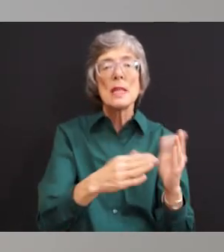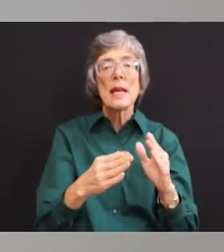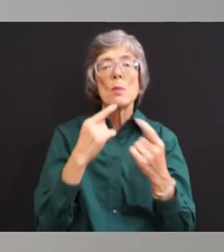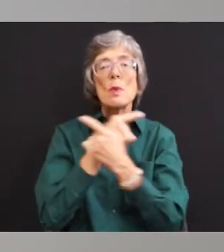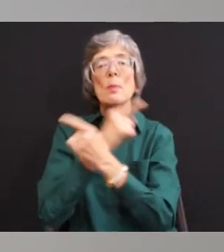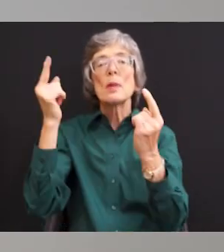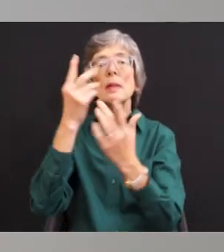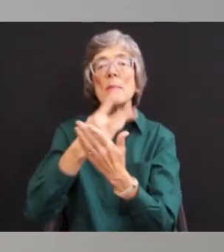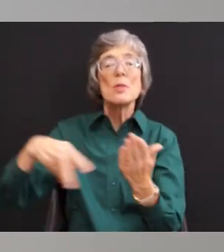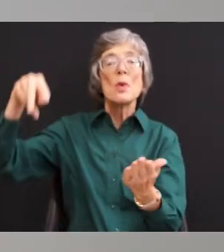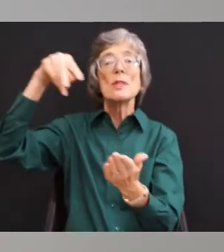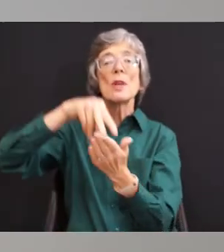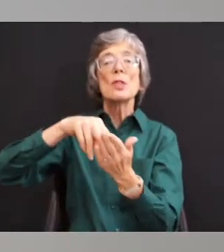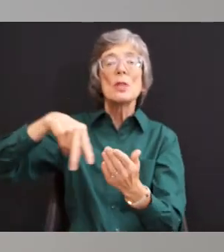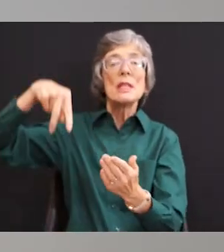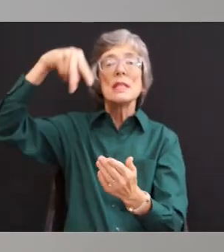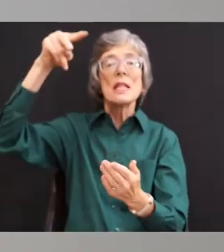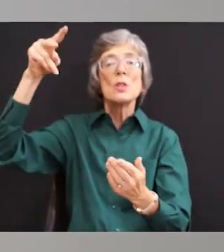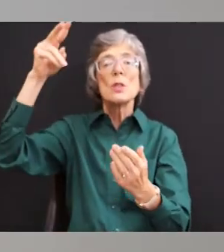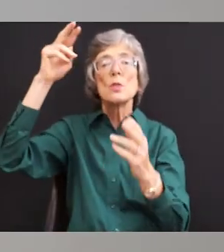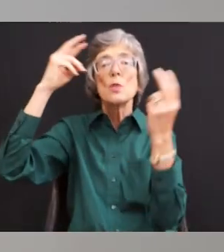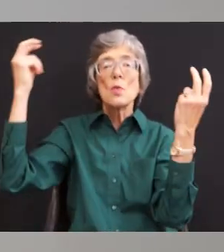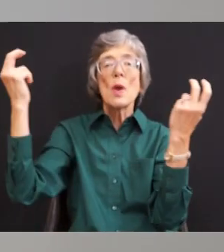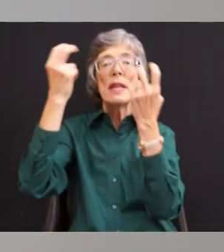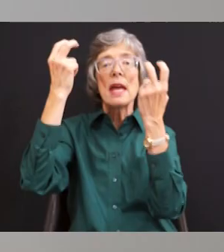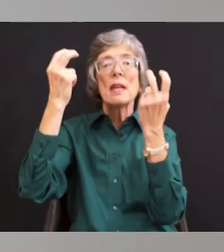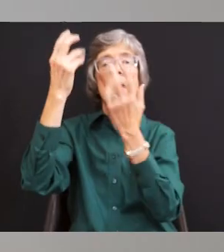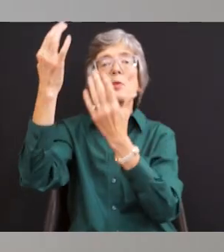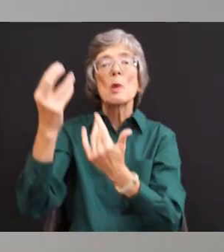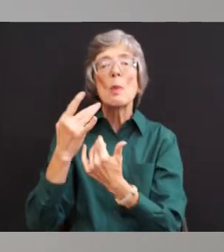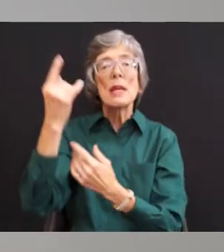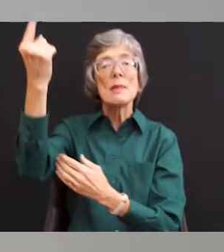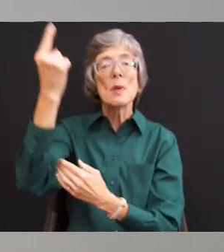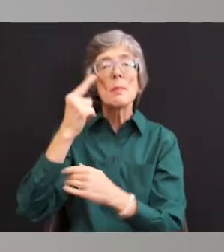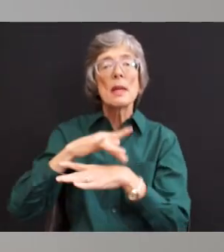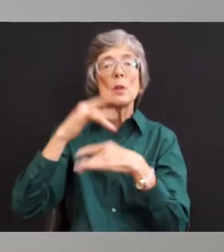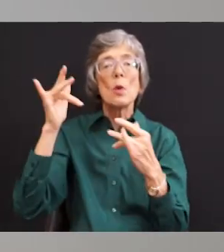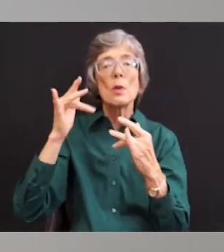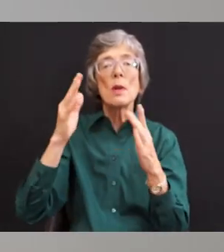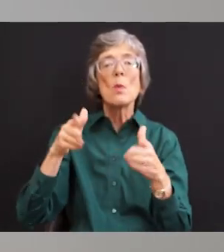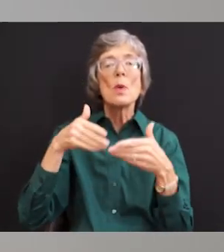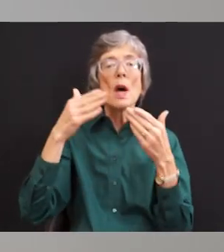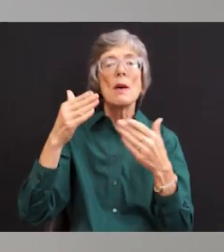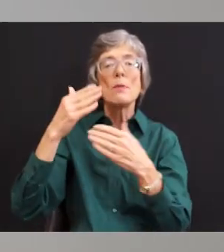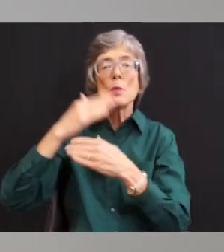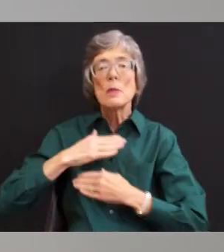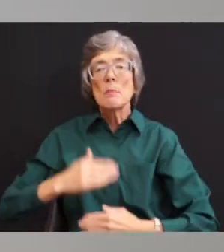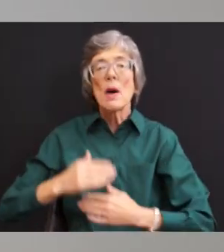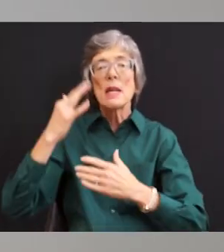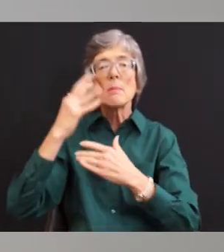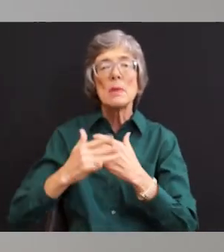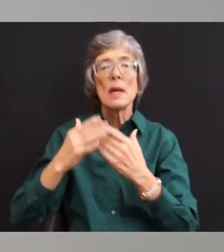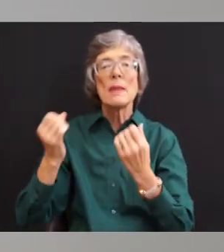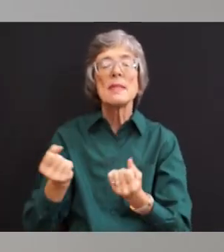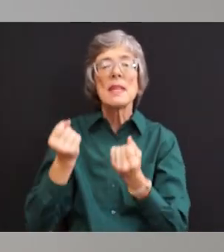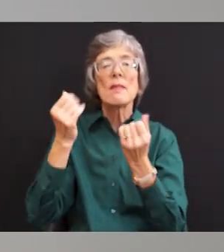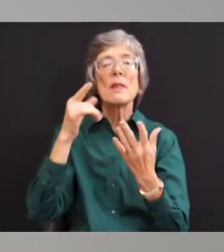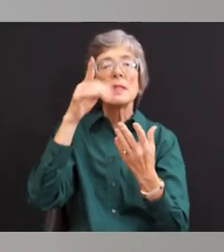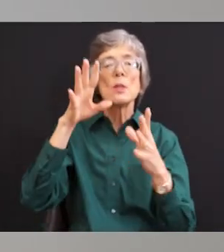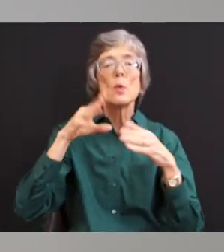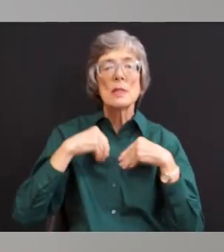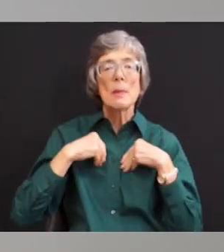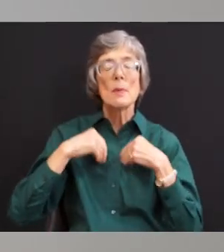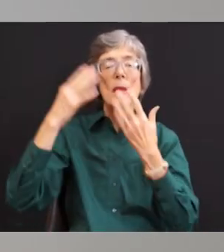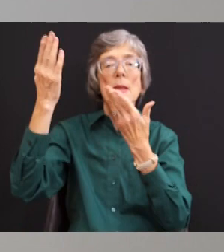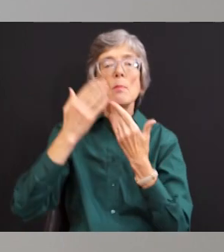his ascension to your right hand. And as we await his coming in glory, we offer you his body and blood, the sacrifice acceptable to you, which brings salvation